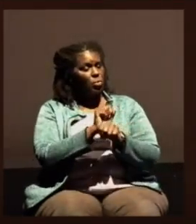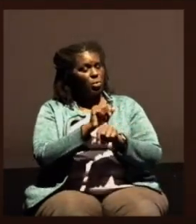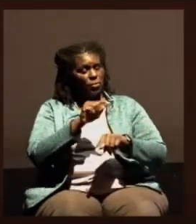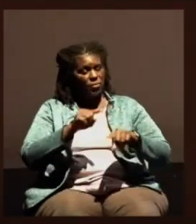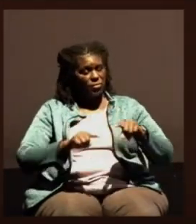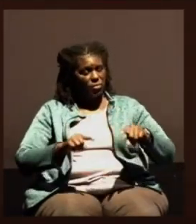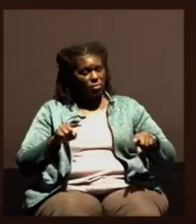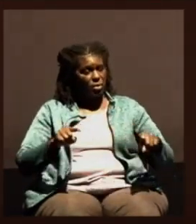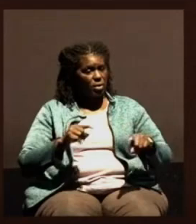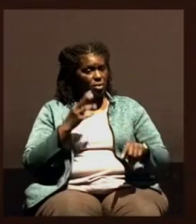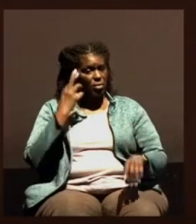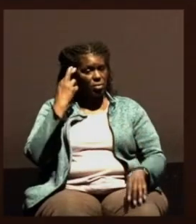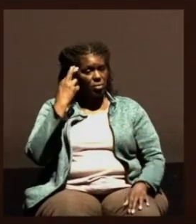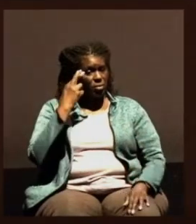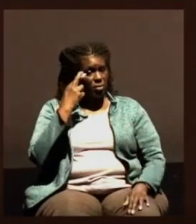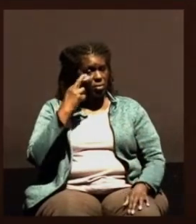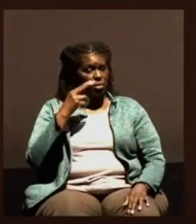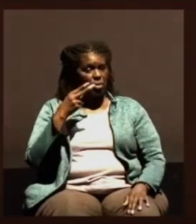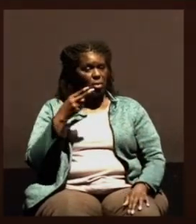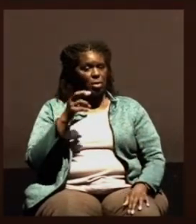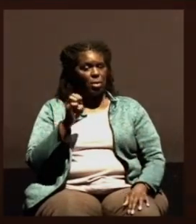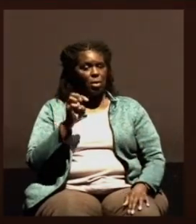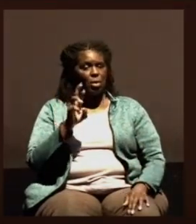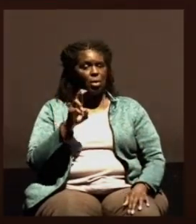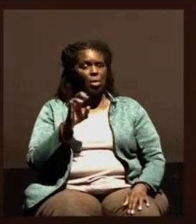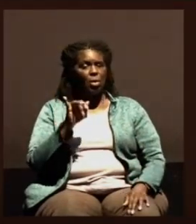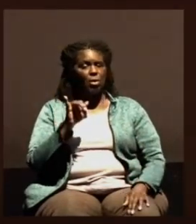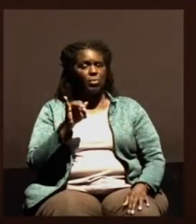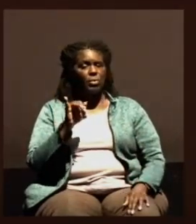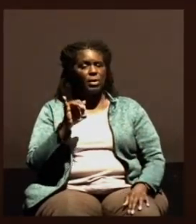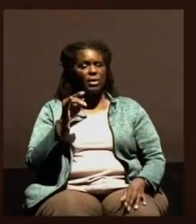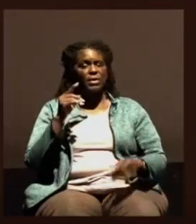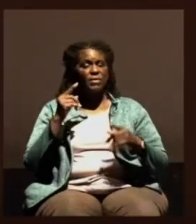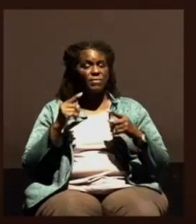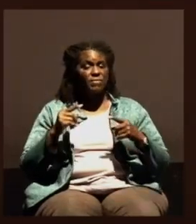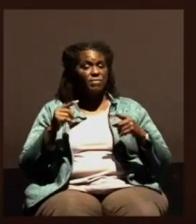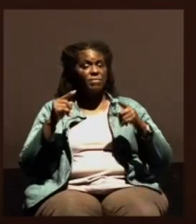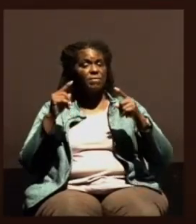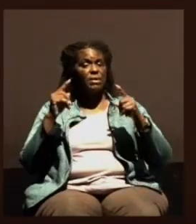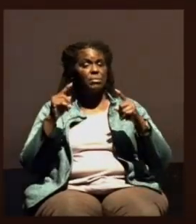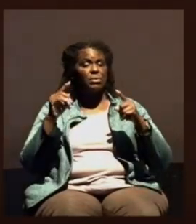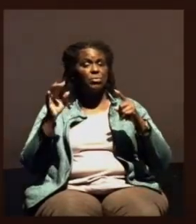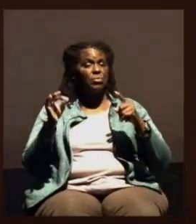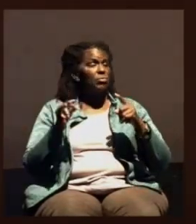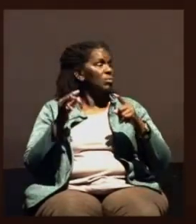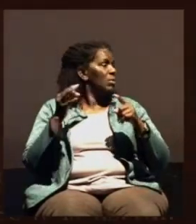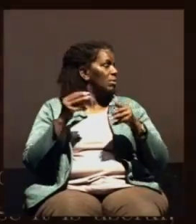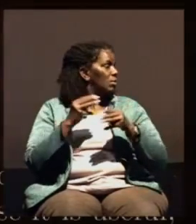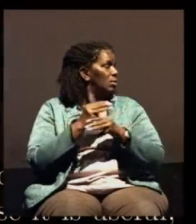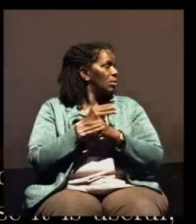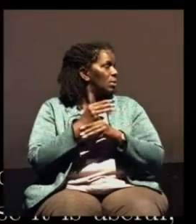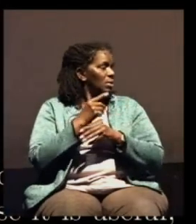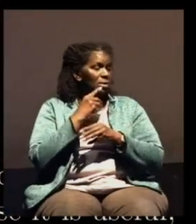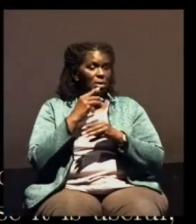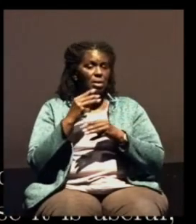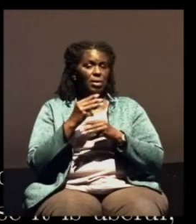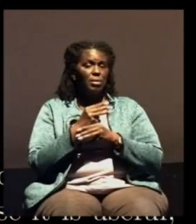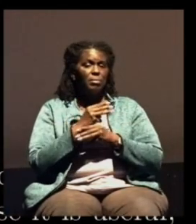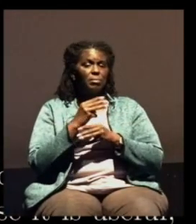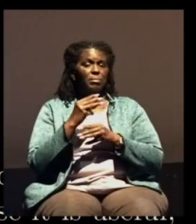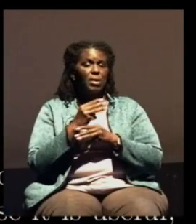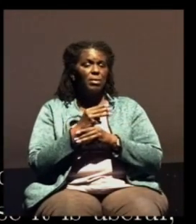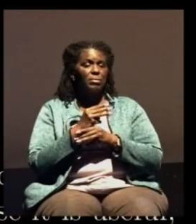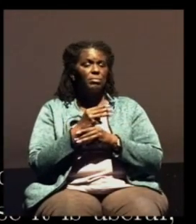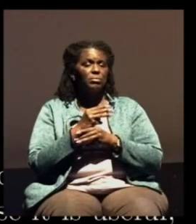reasons. Henri Poincaré, a famous French mathematician, once said, "The mathematician